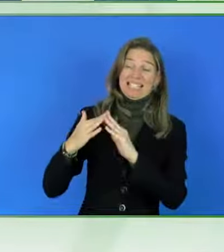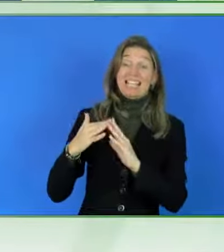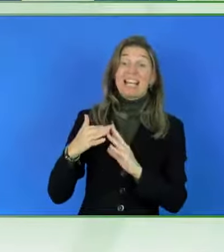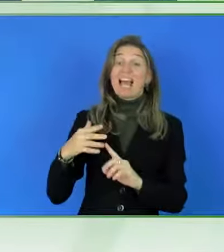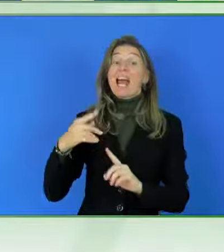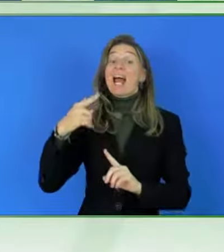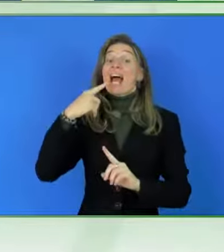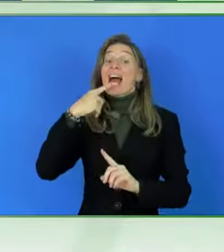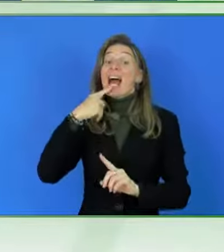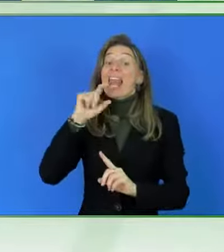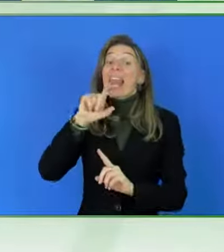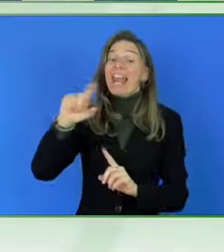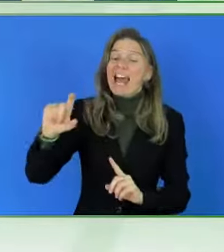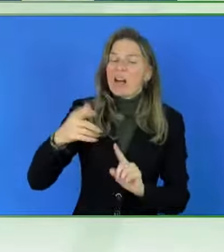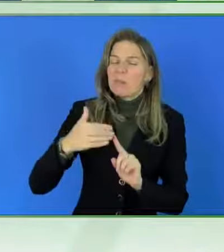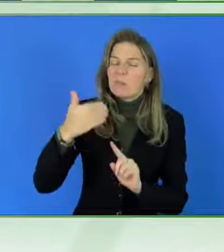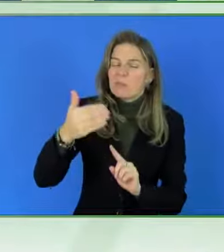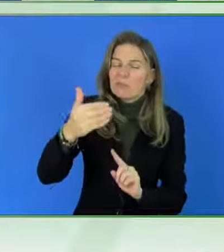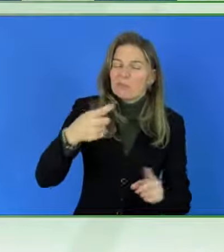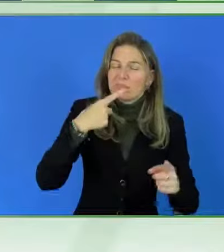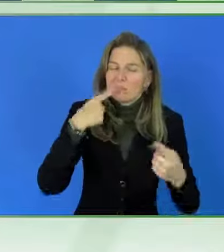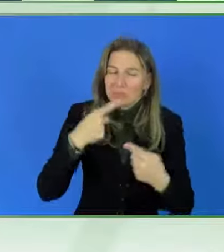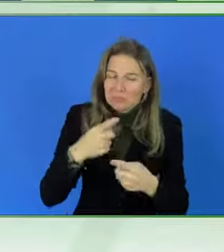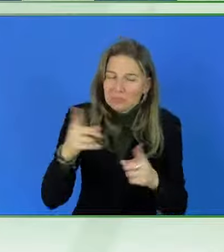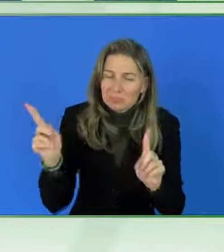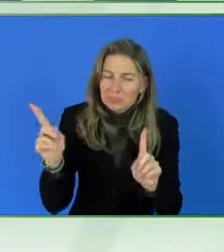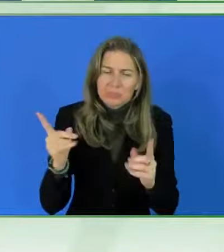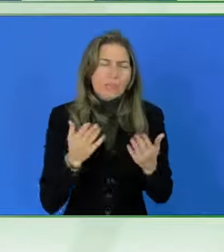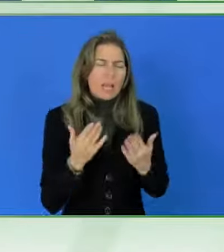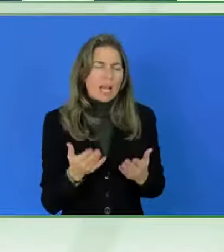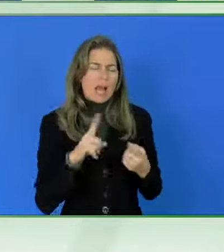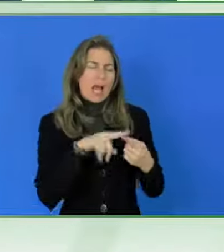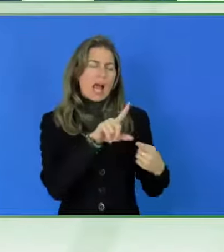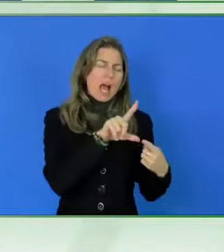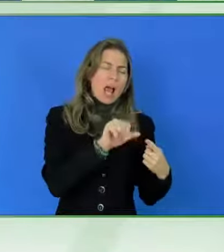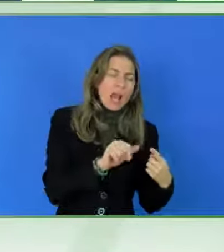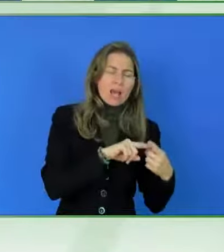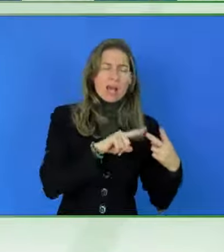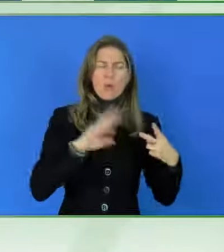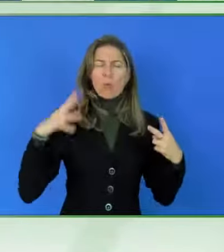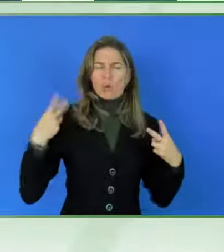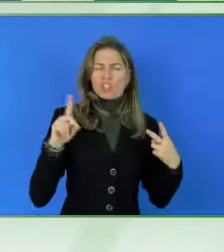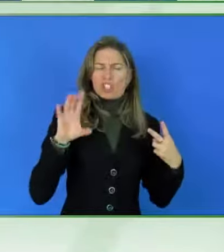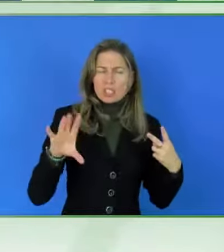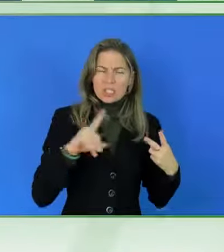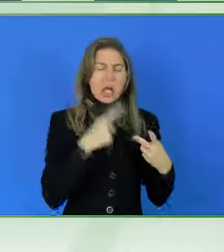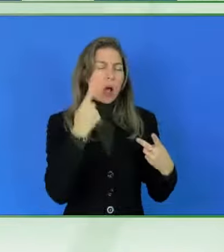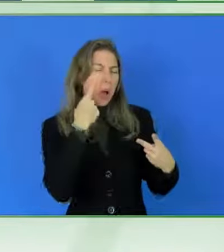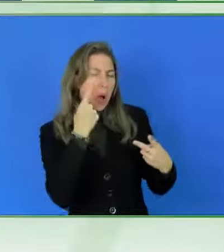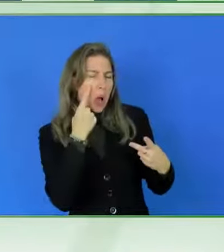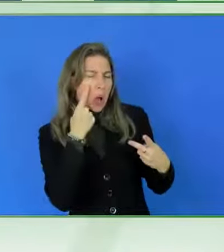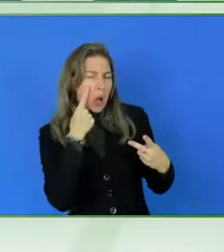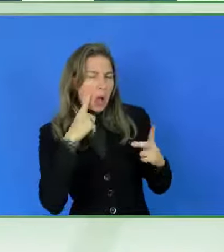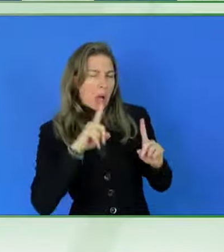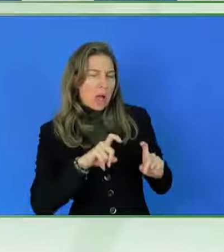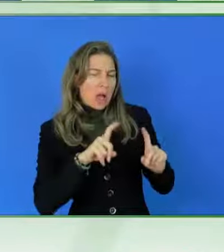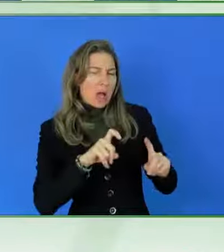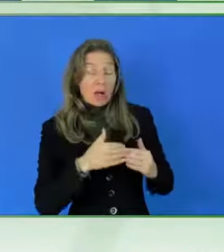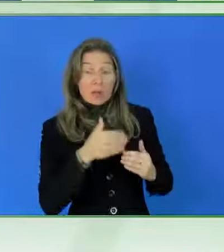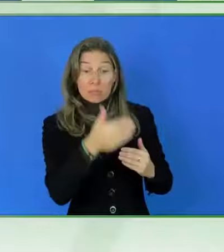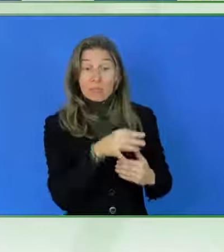And we're undertaking trials in Los Angeles and Washington, D.C. In April this